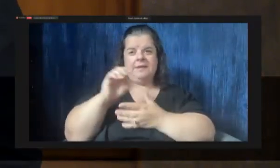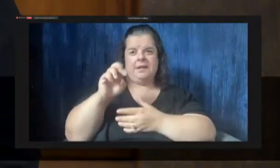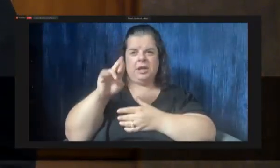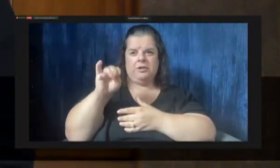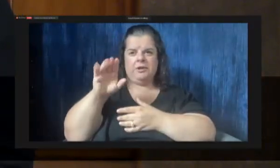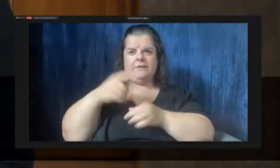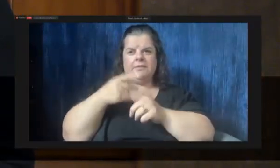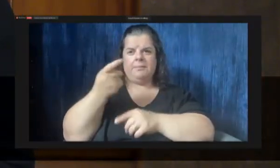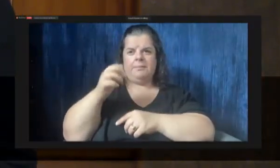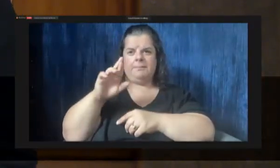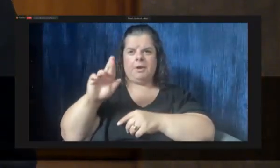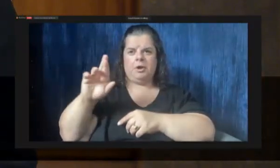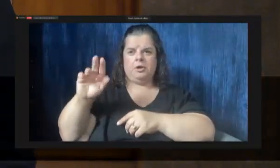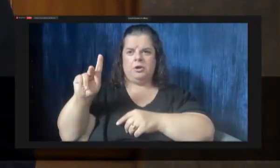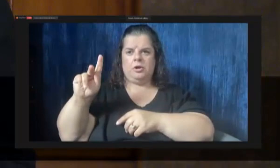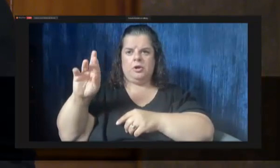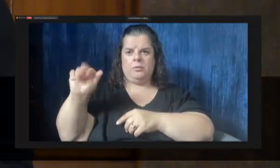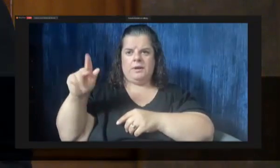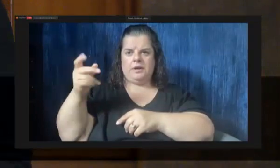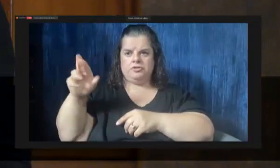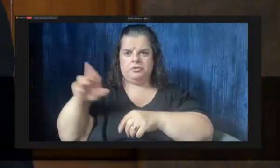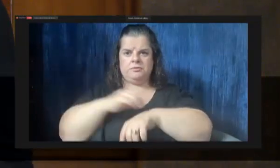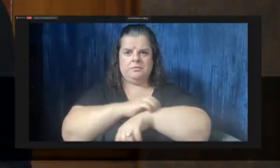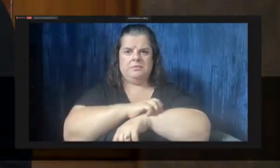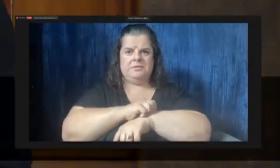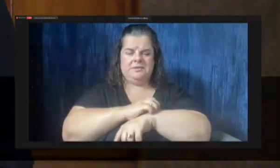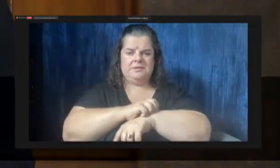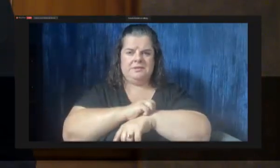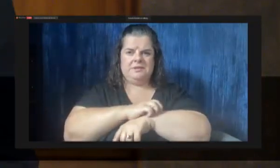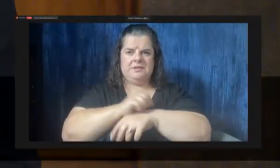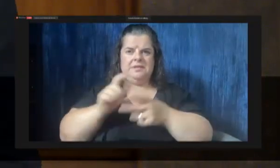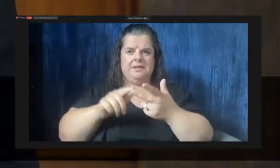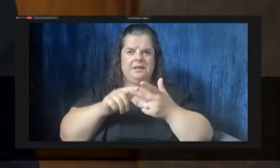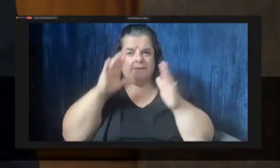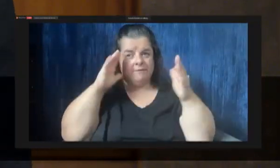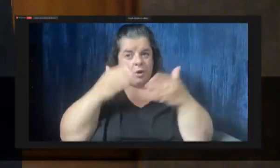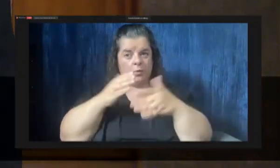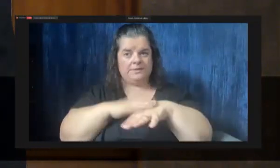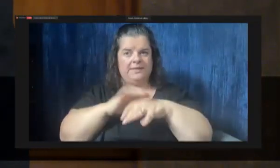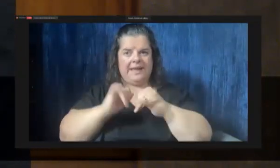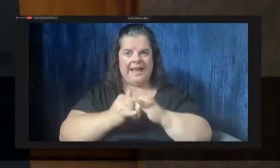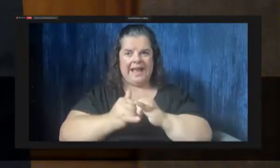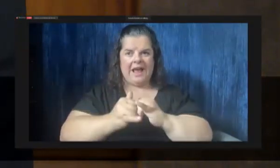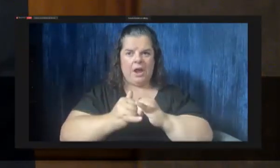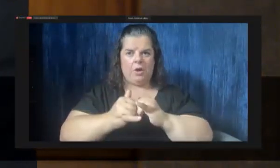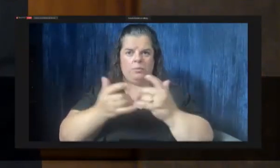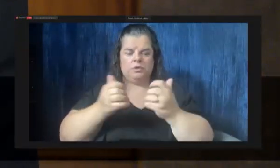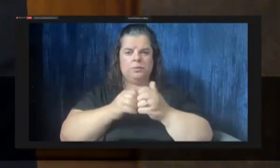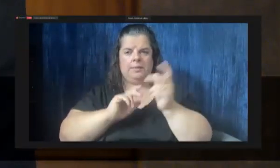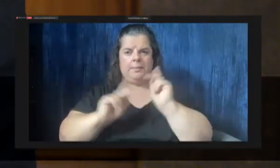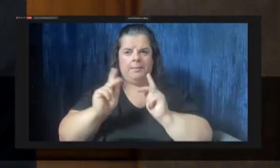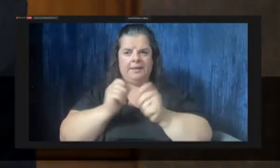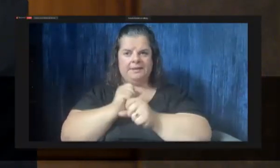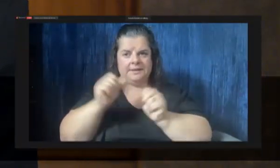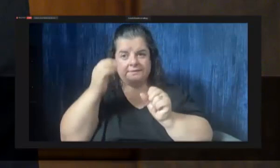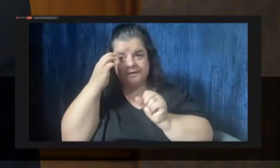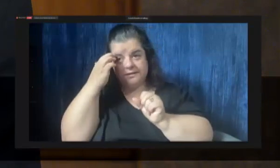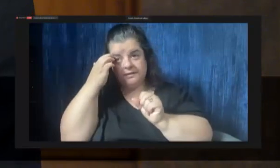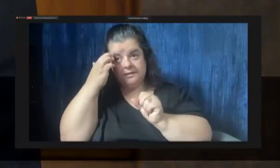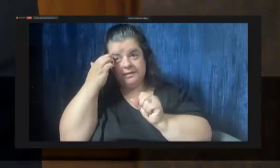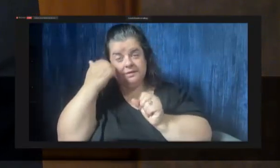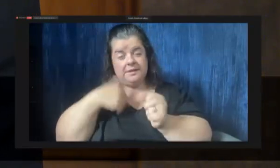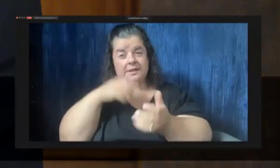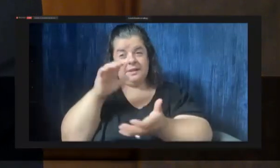Rangers, and then after that I would start to focus on the how, and that would be again with public safety, and I believe